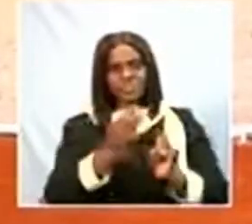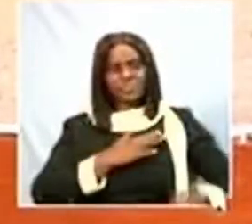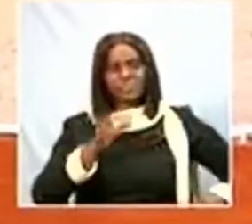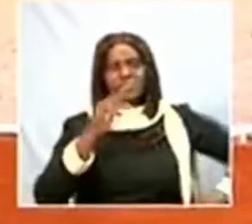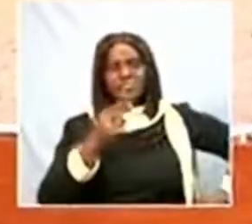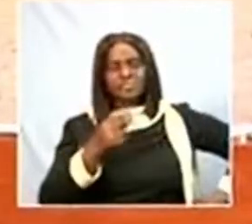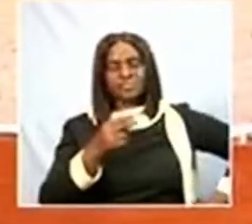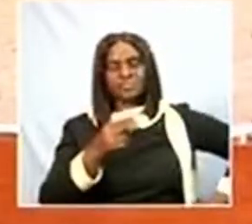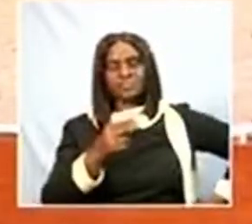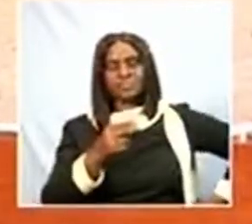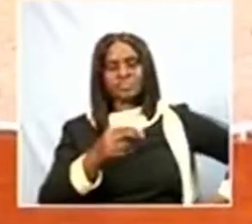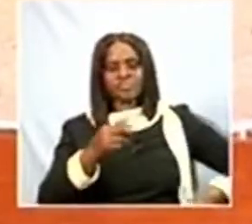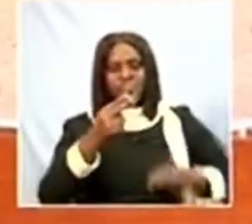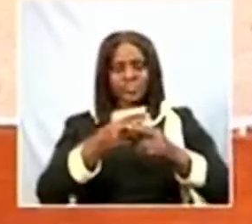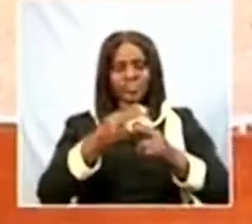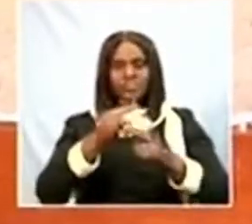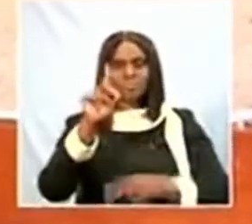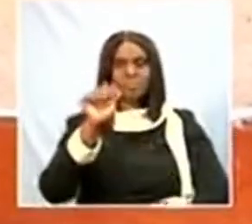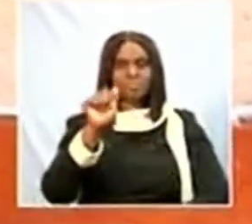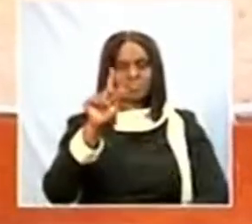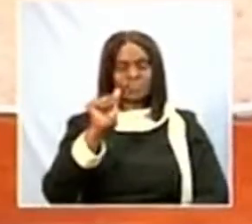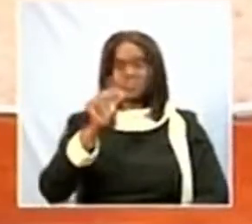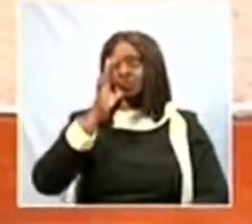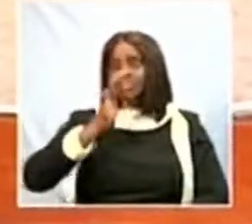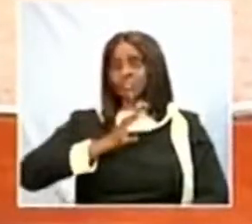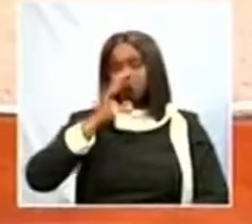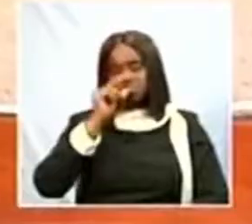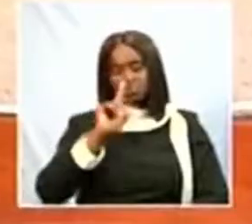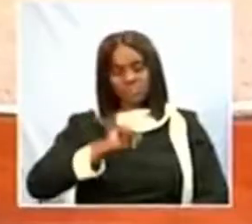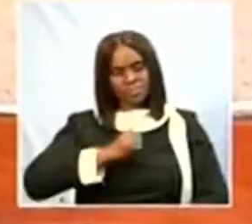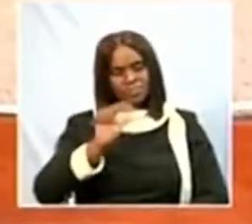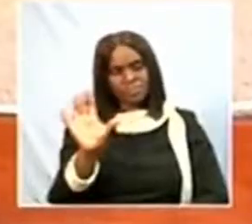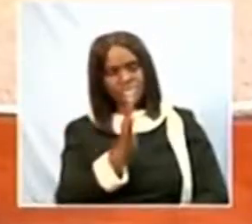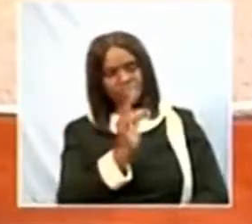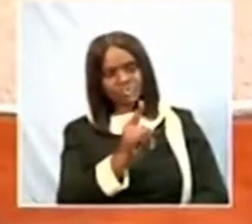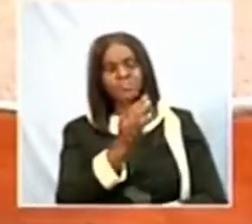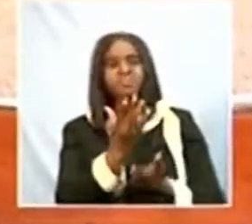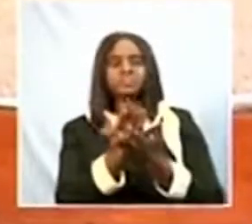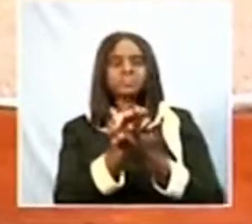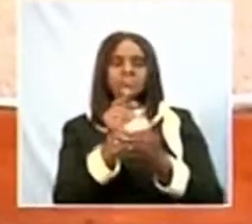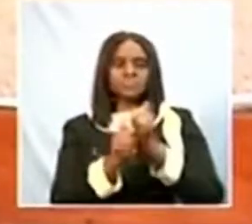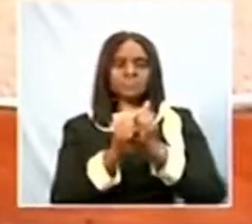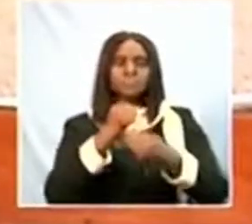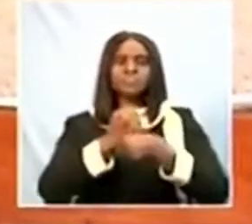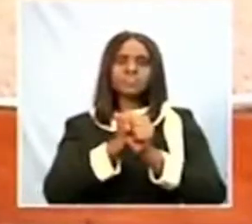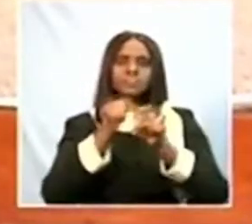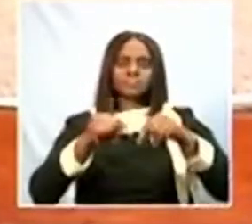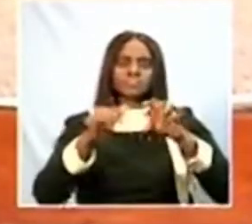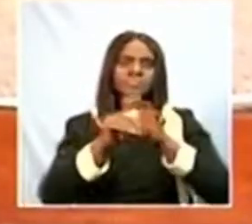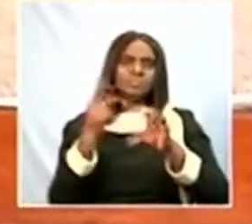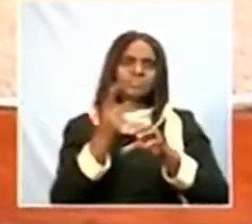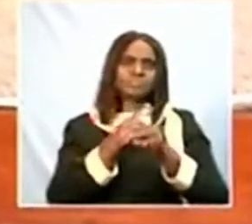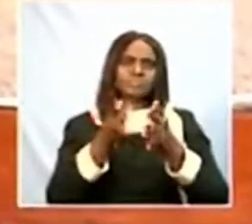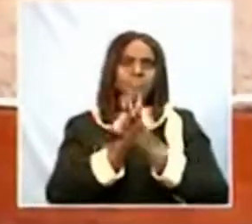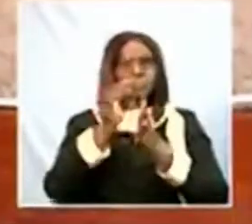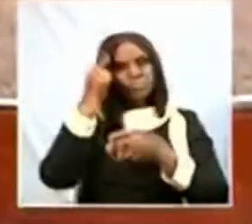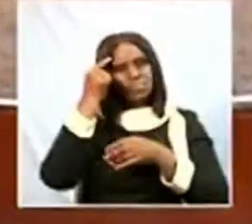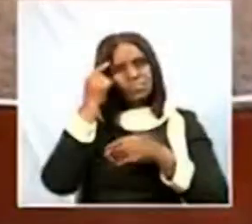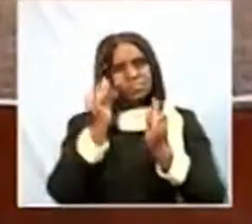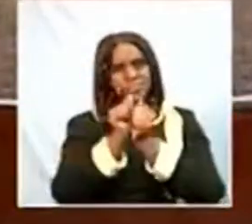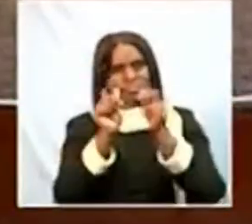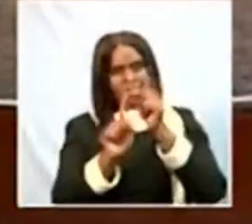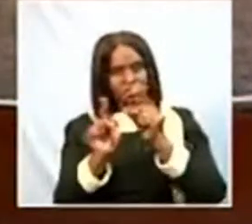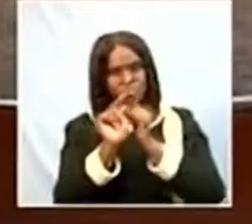constituency. Madam Speaker, referring back to the motion that has been laid in the House, urges the government and the